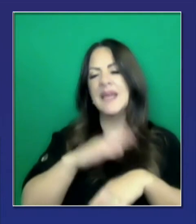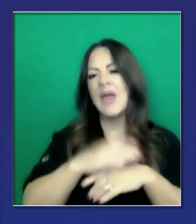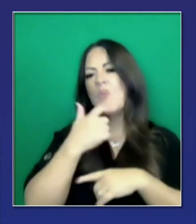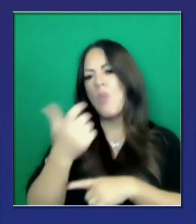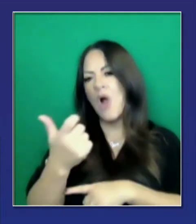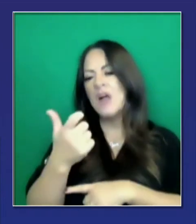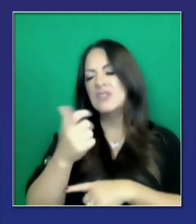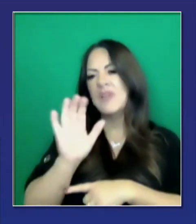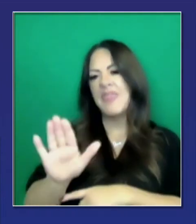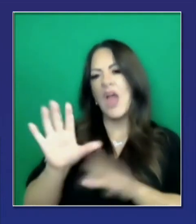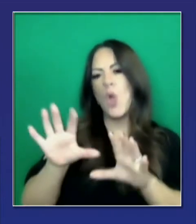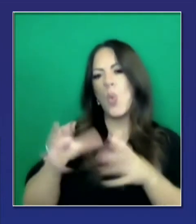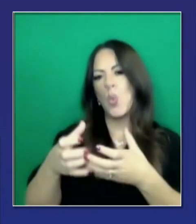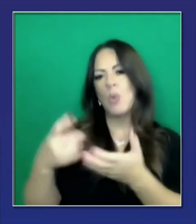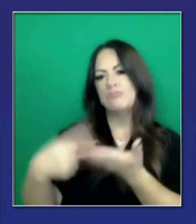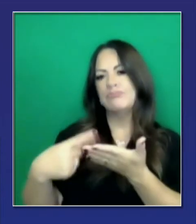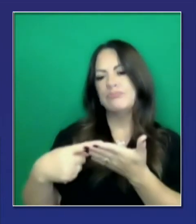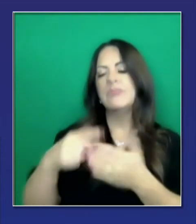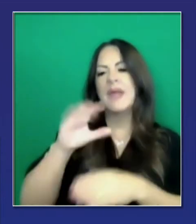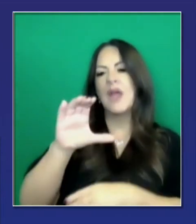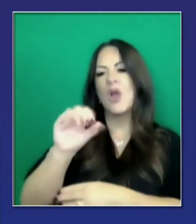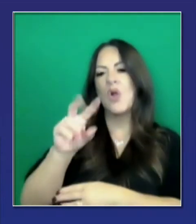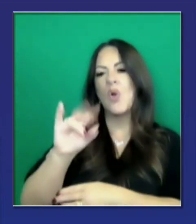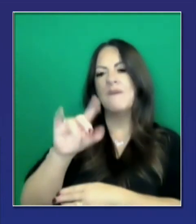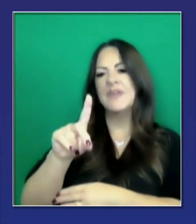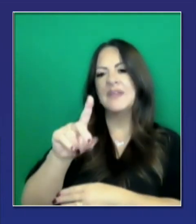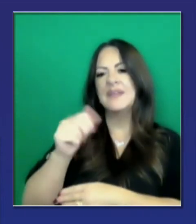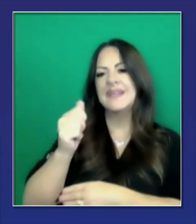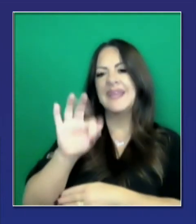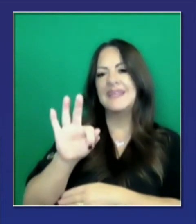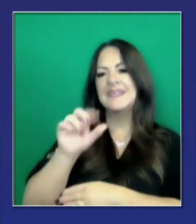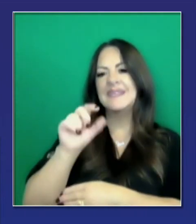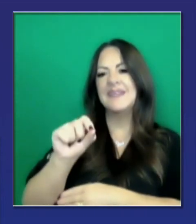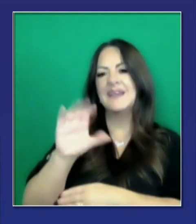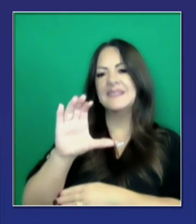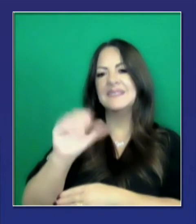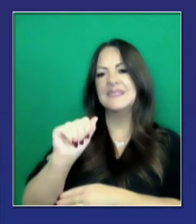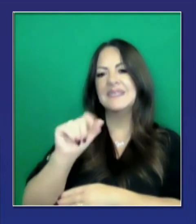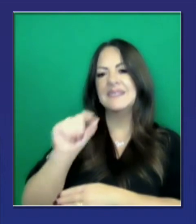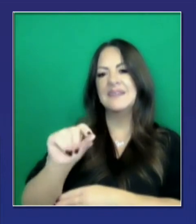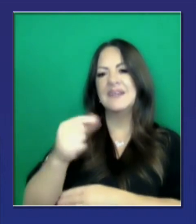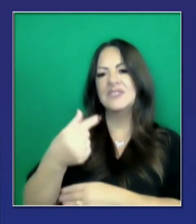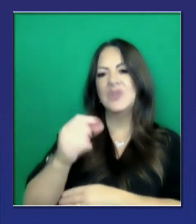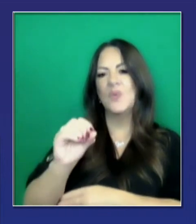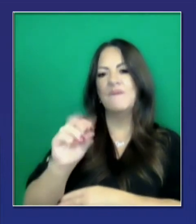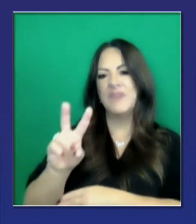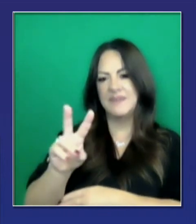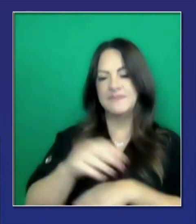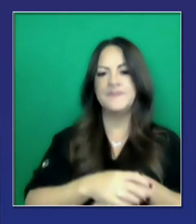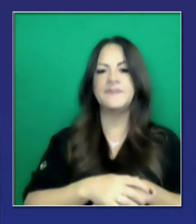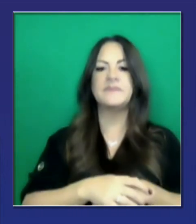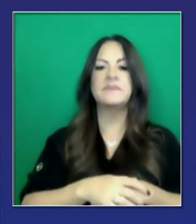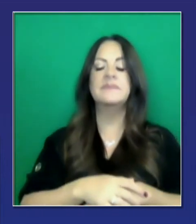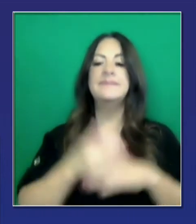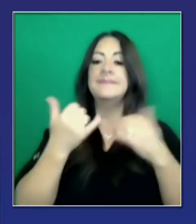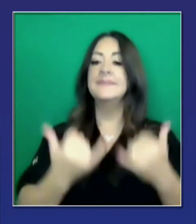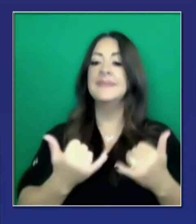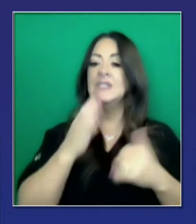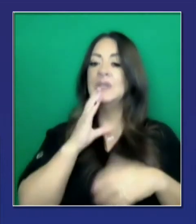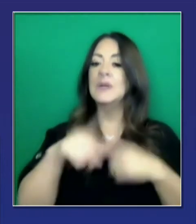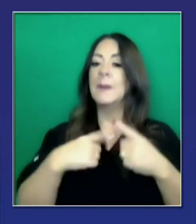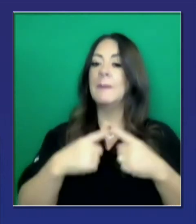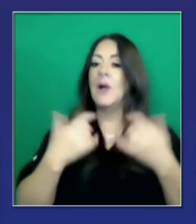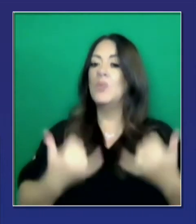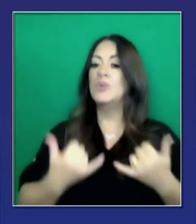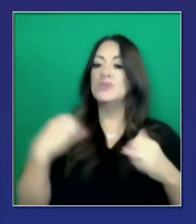the covid19.ca.gov website. Let's talk more now about what's been done to date